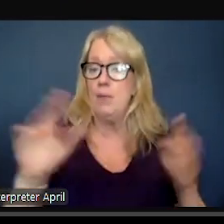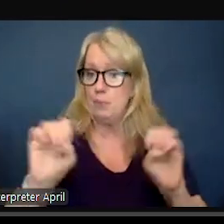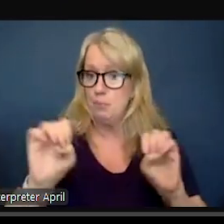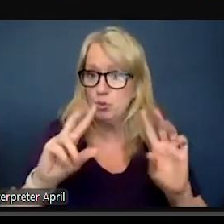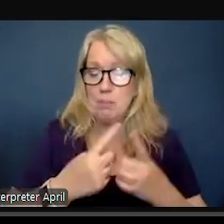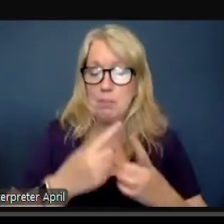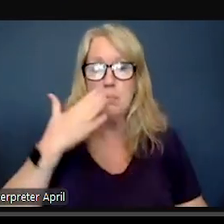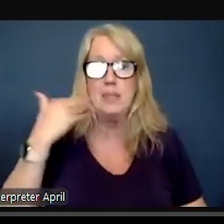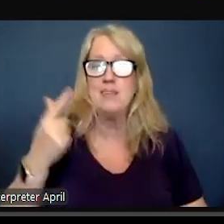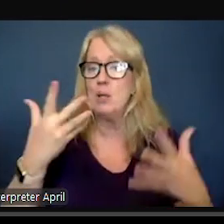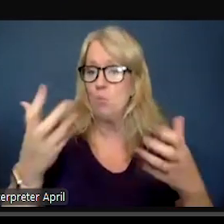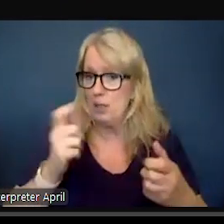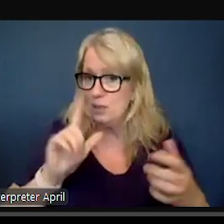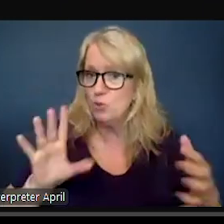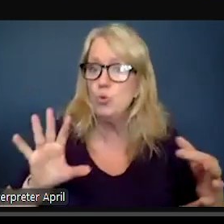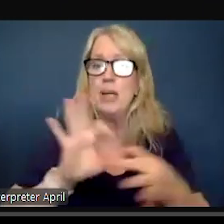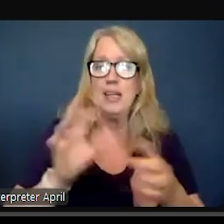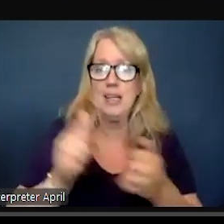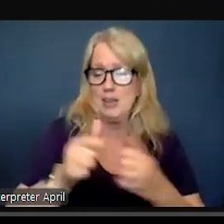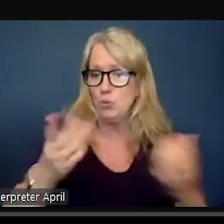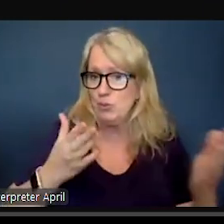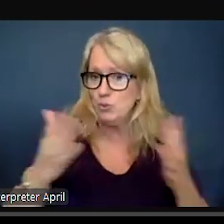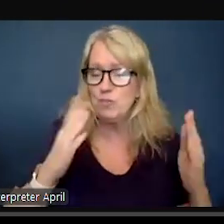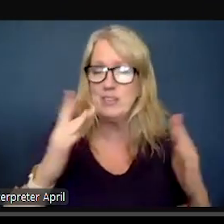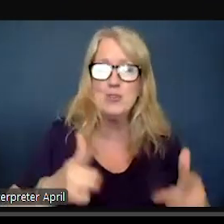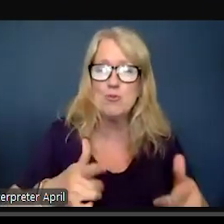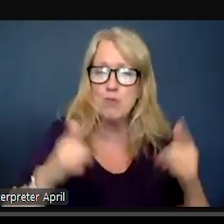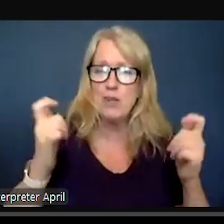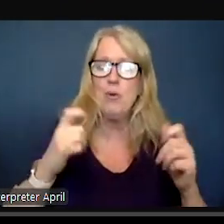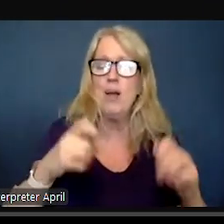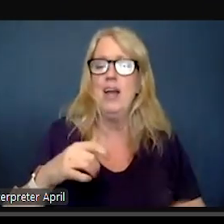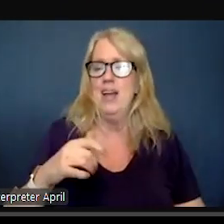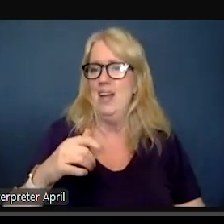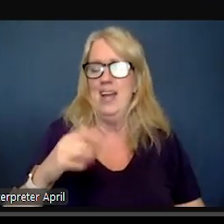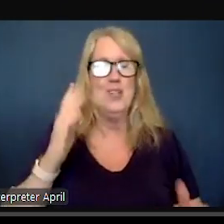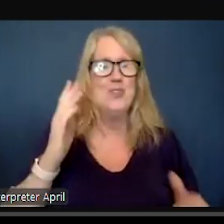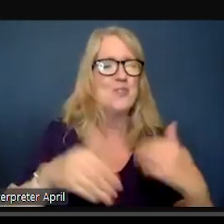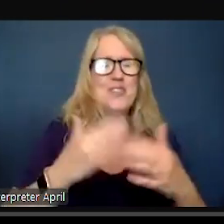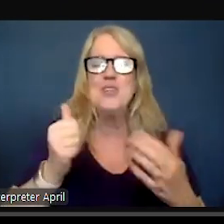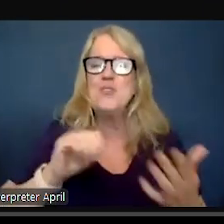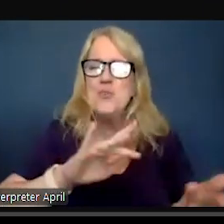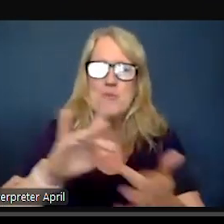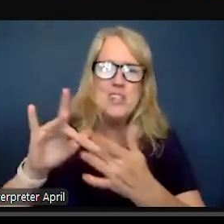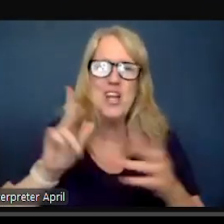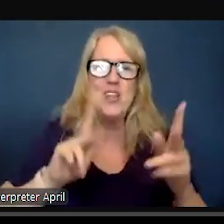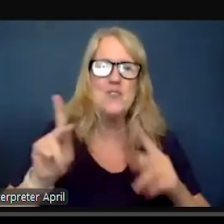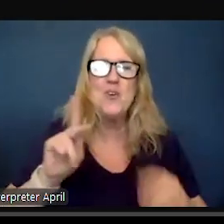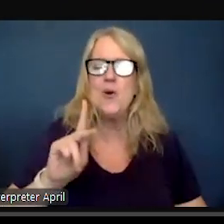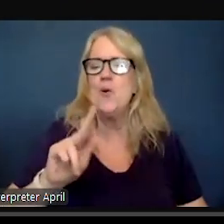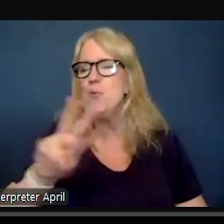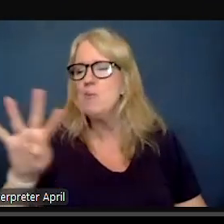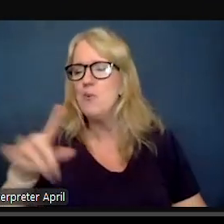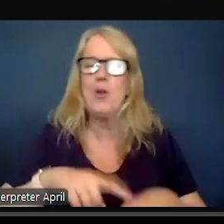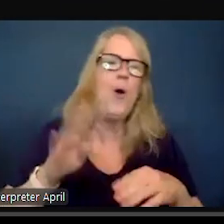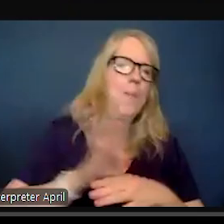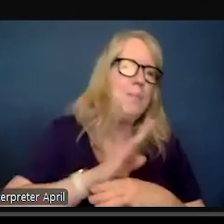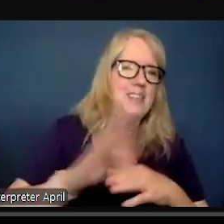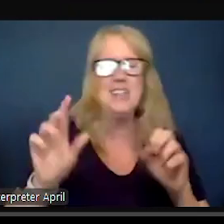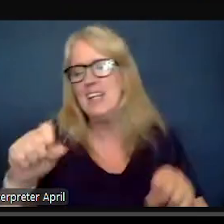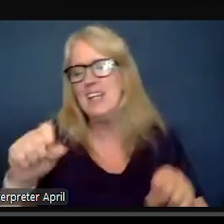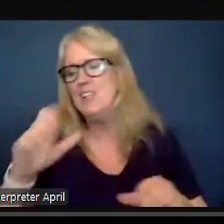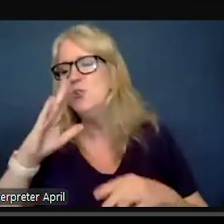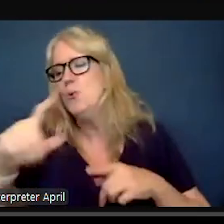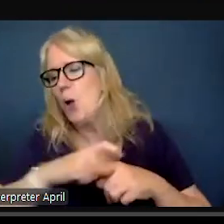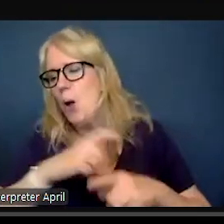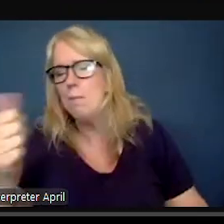department because they wanted to get connected with services right away, all the way to, reaching out to folks 3 or 4 times. Oh, I'm busy. Oh, can you call